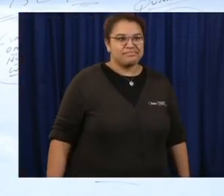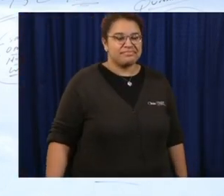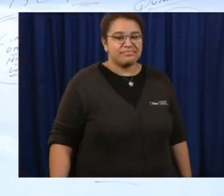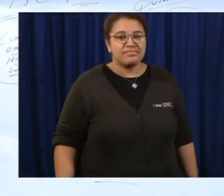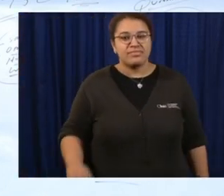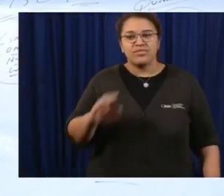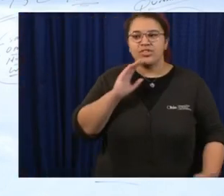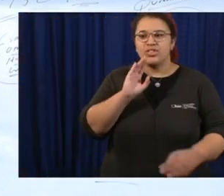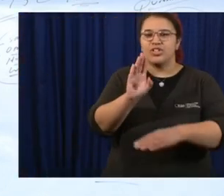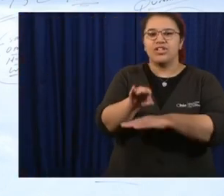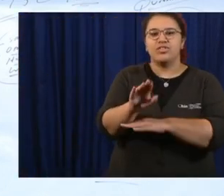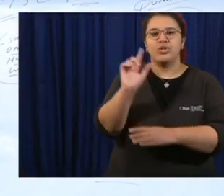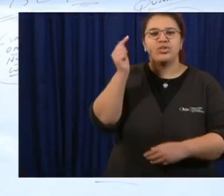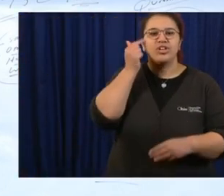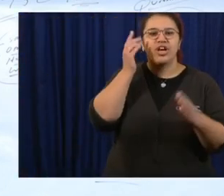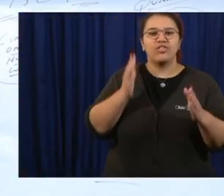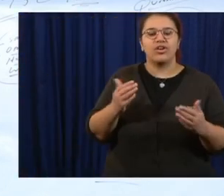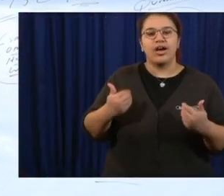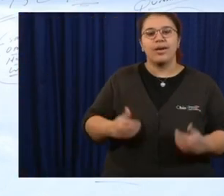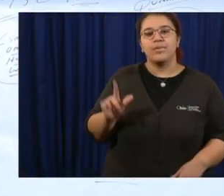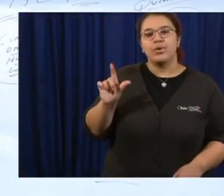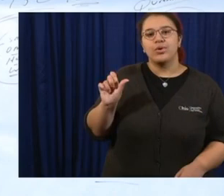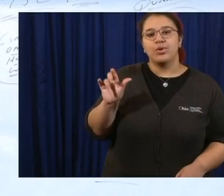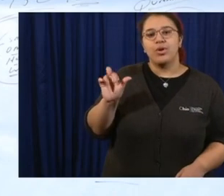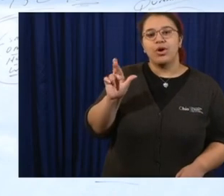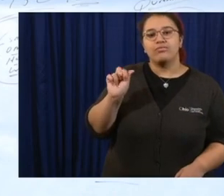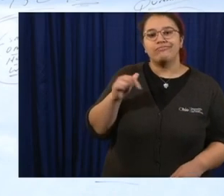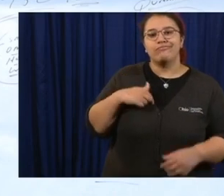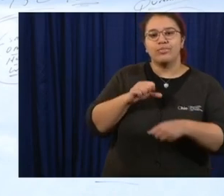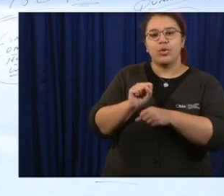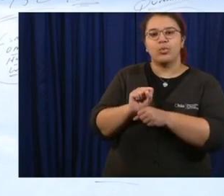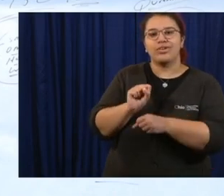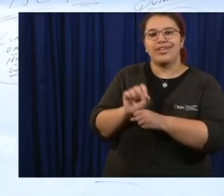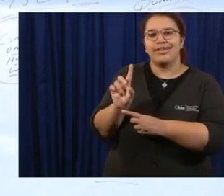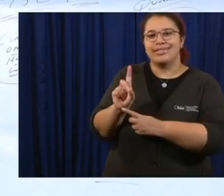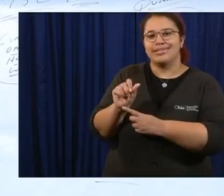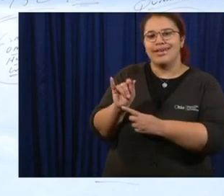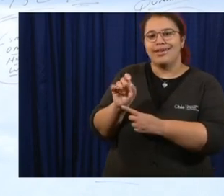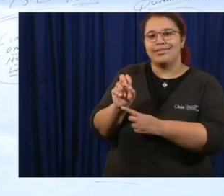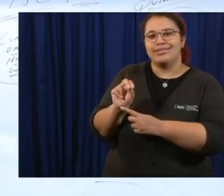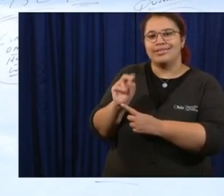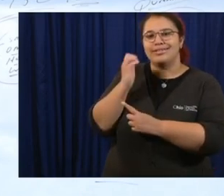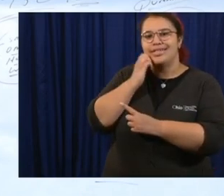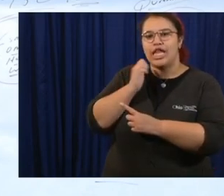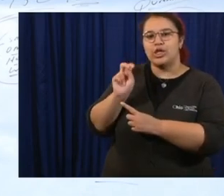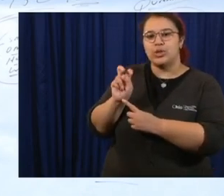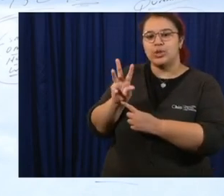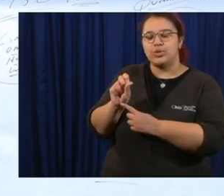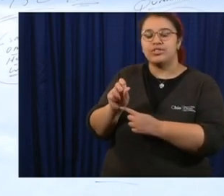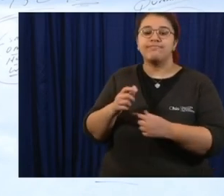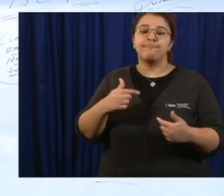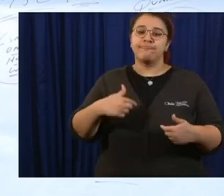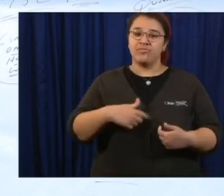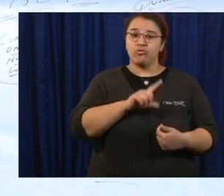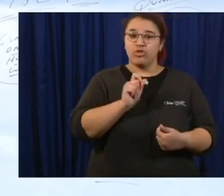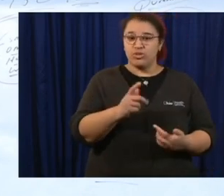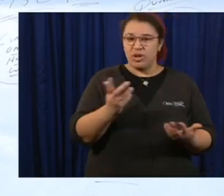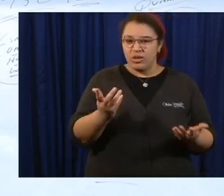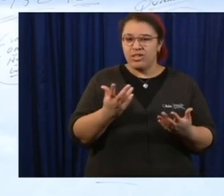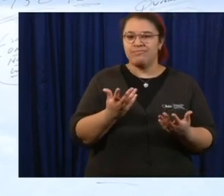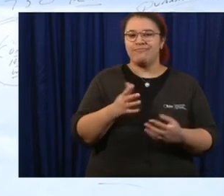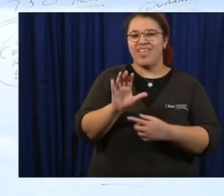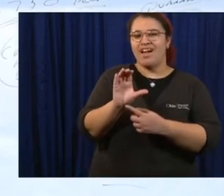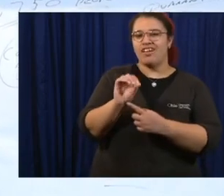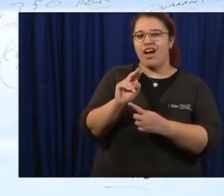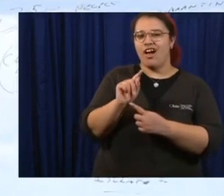Good afternoon, Governor. It's Laura Bischoff, Dayton Daily News. I had some questions about the contact tracing and the